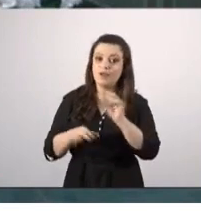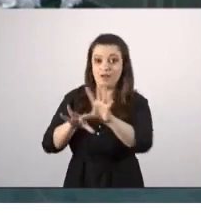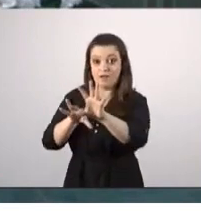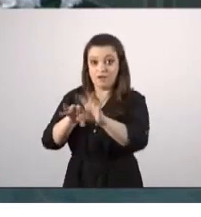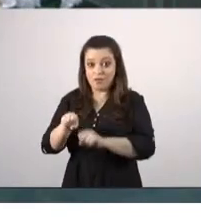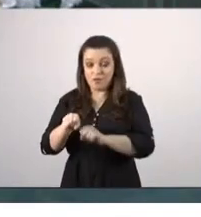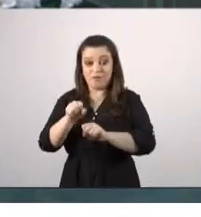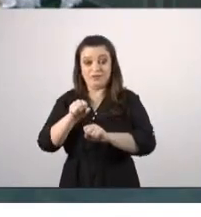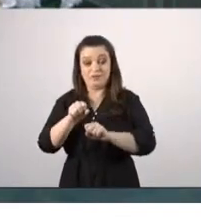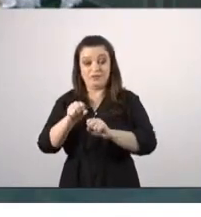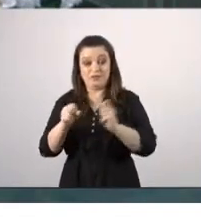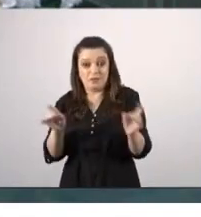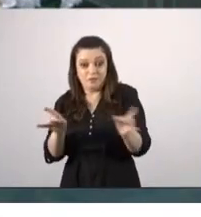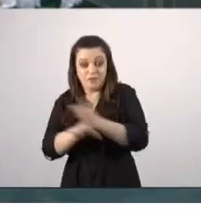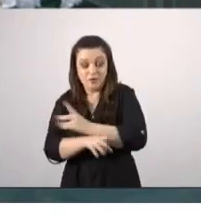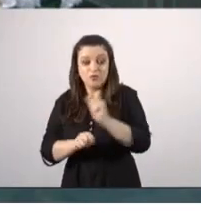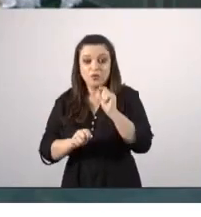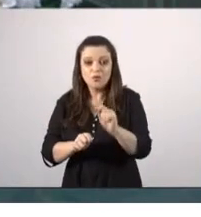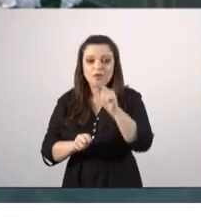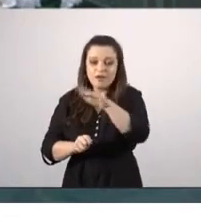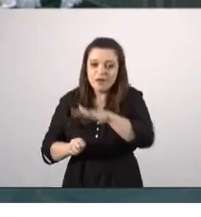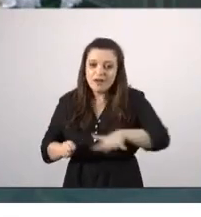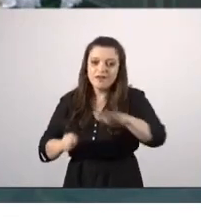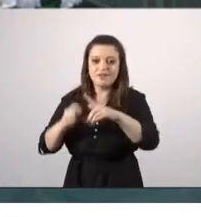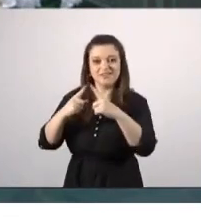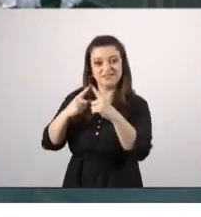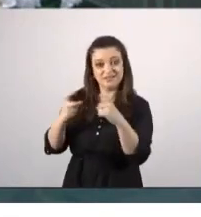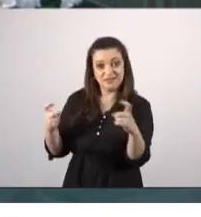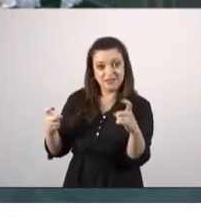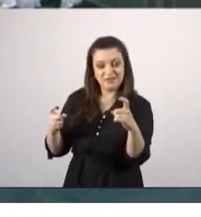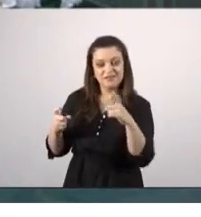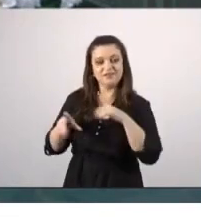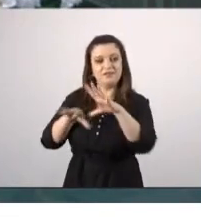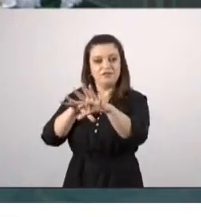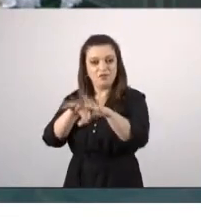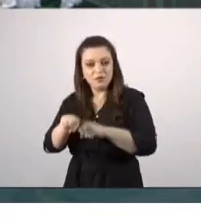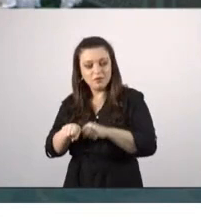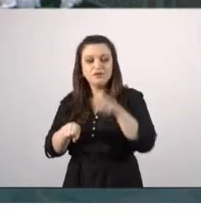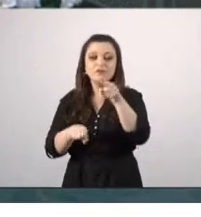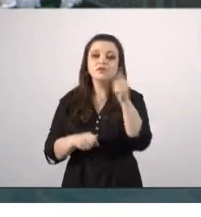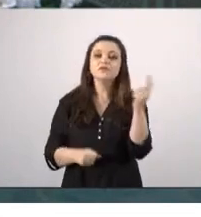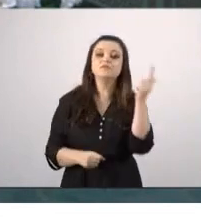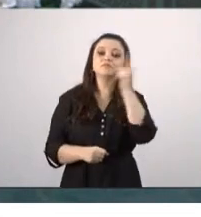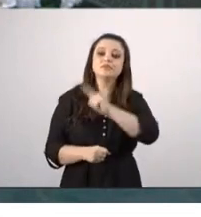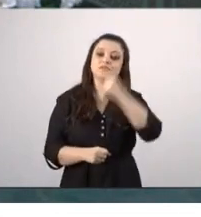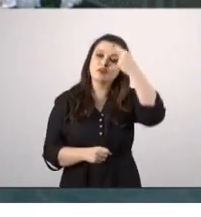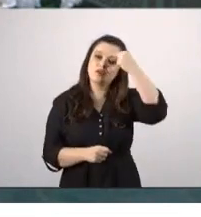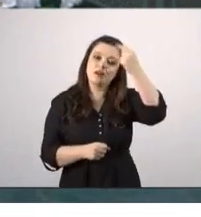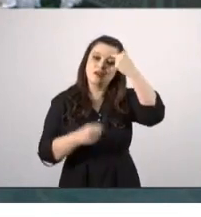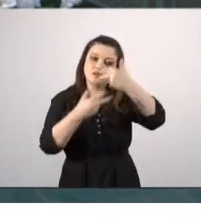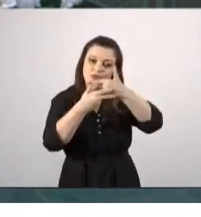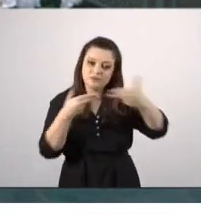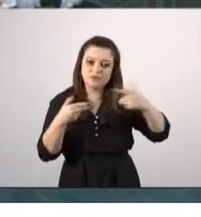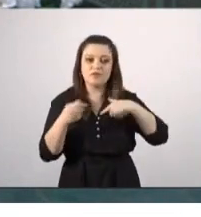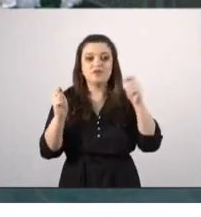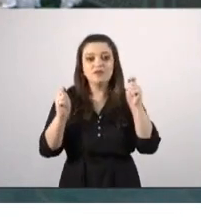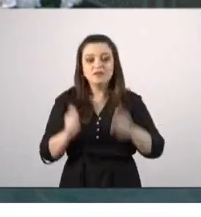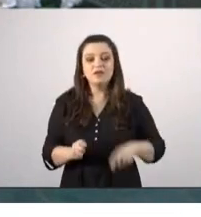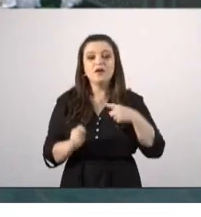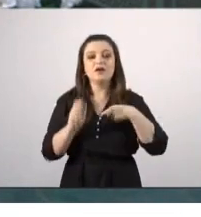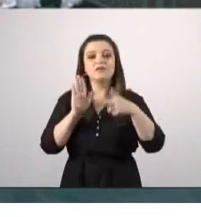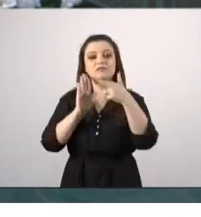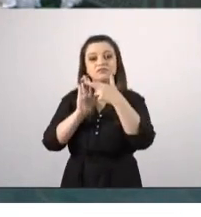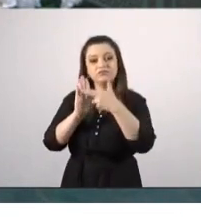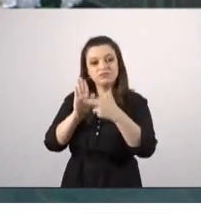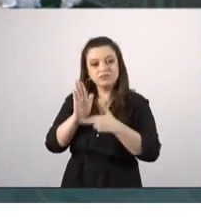legally recognized certificate of your accomplishment as a Kent State graduate. It confers upon you, as we